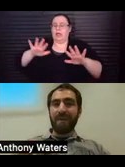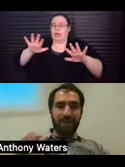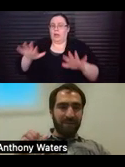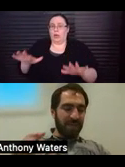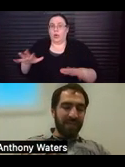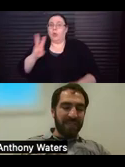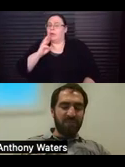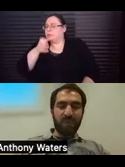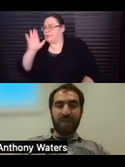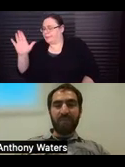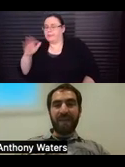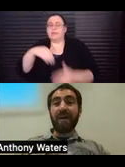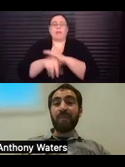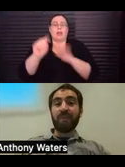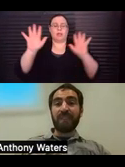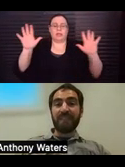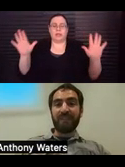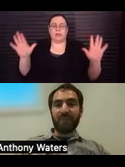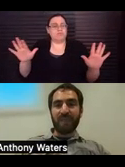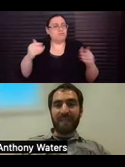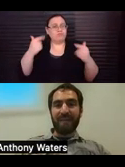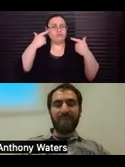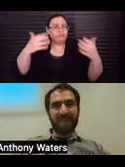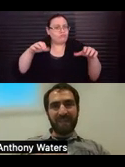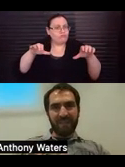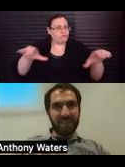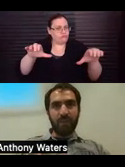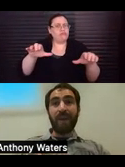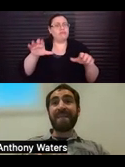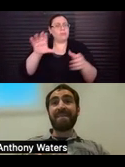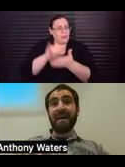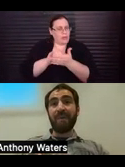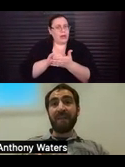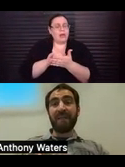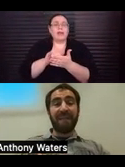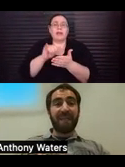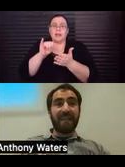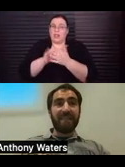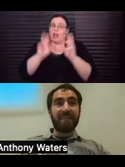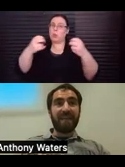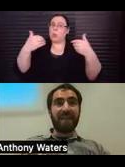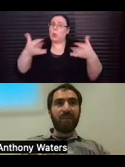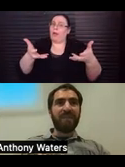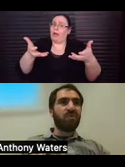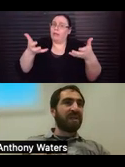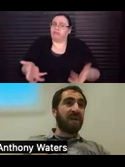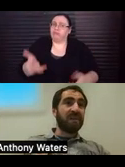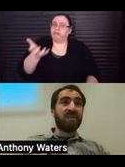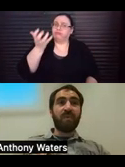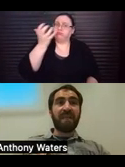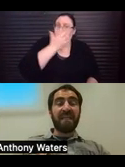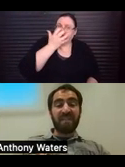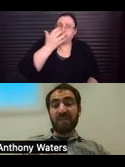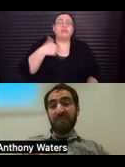bathroom, give yourself that opportunity to do just that, because it is a weighty topic. And we need to